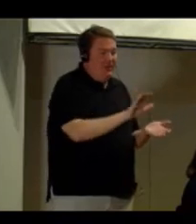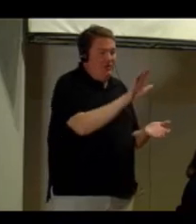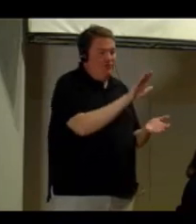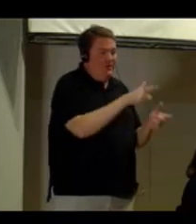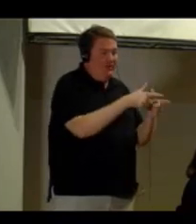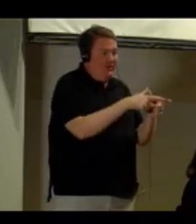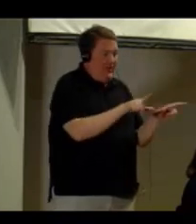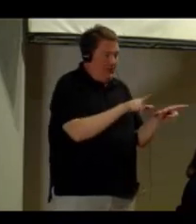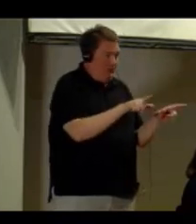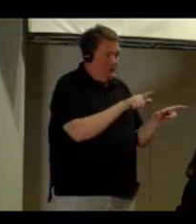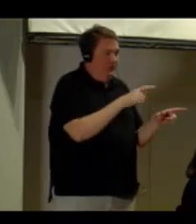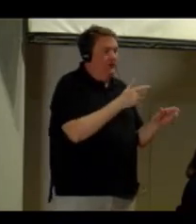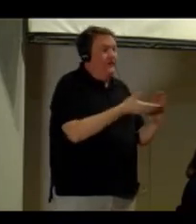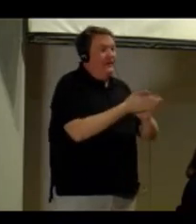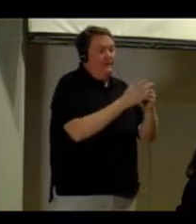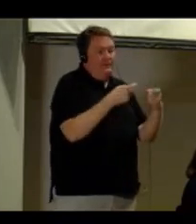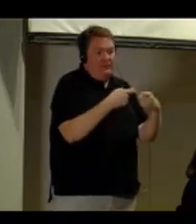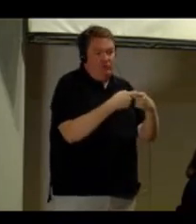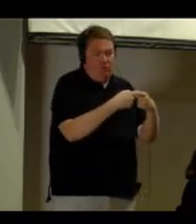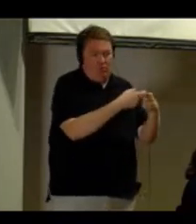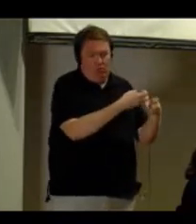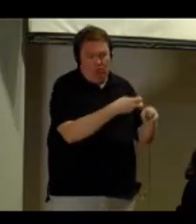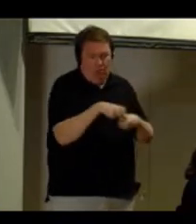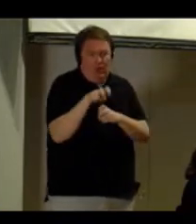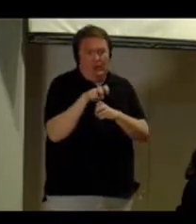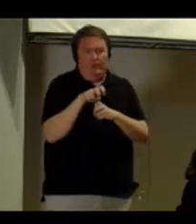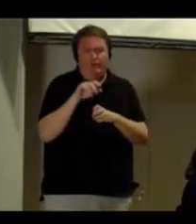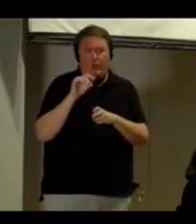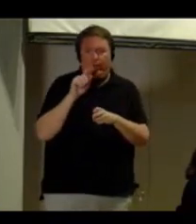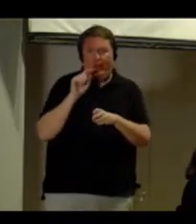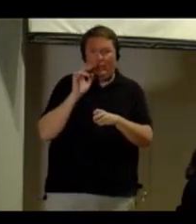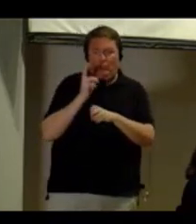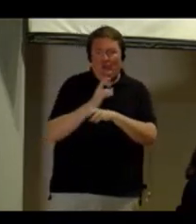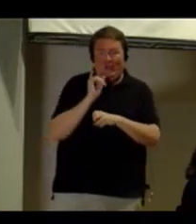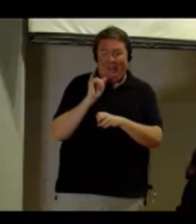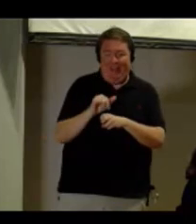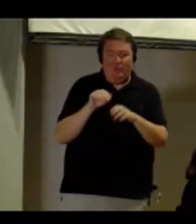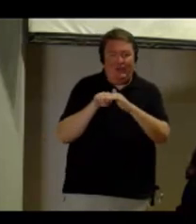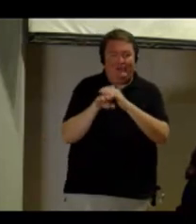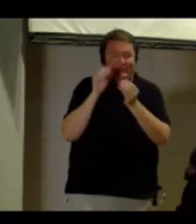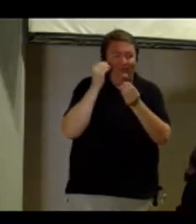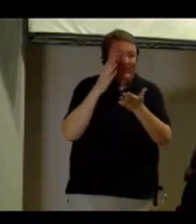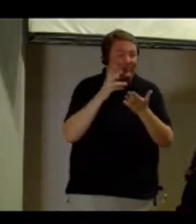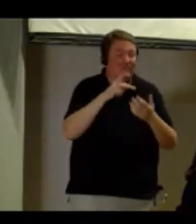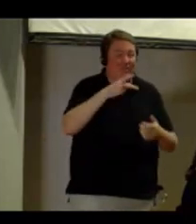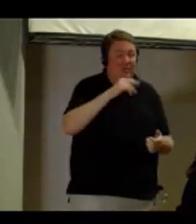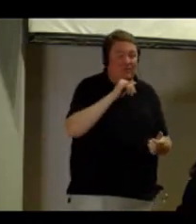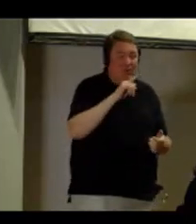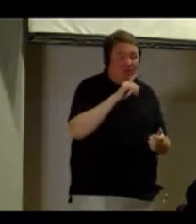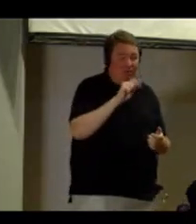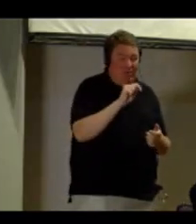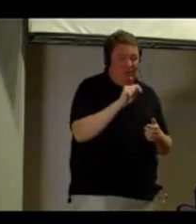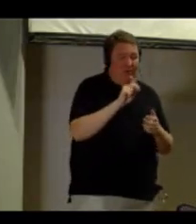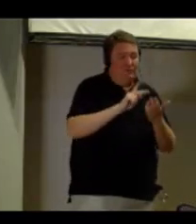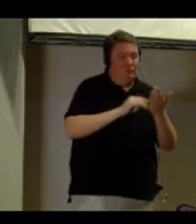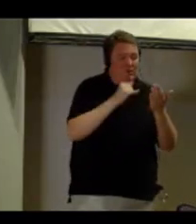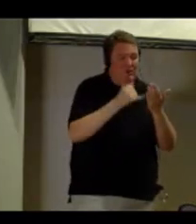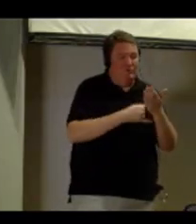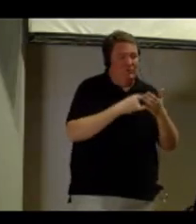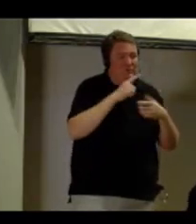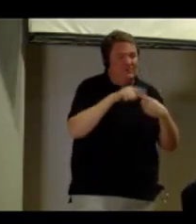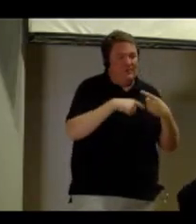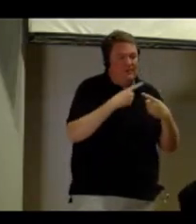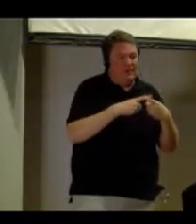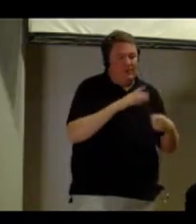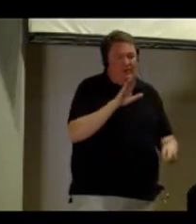and to then use that to both allow access to information for people in what the pilot project was about, Bengal, so Western India and